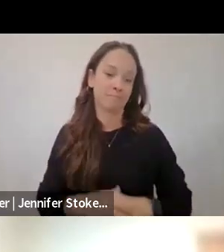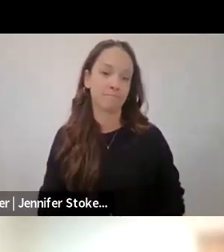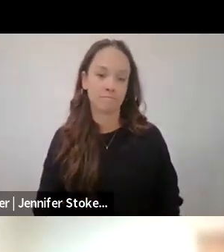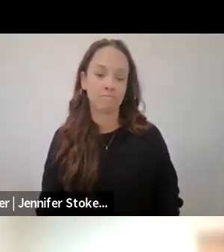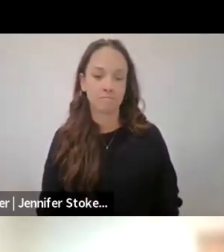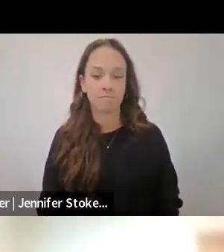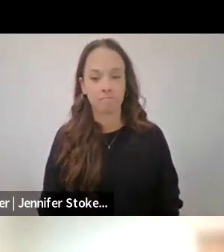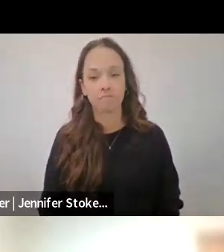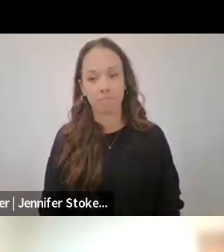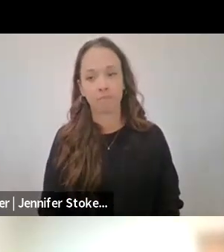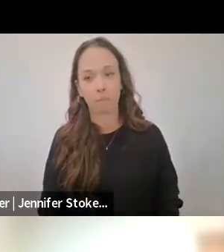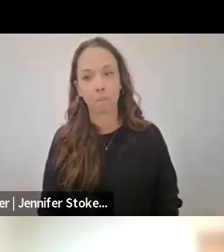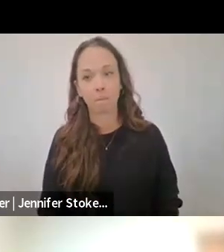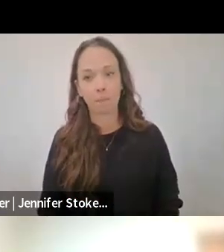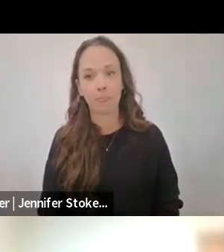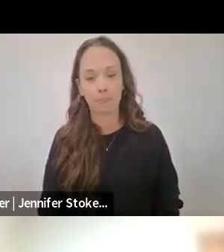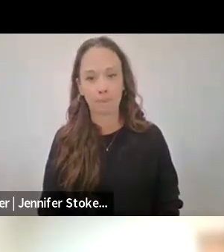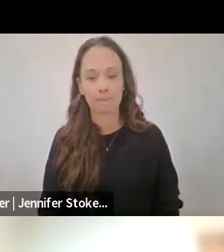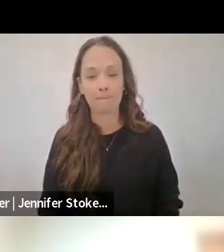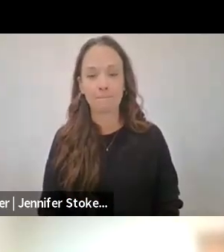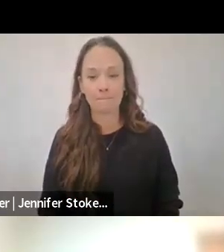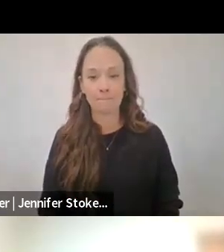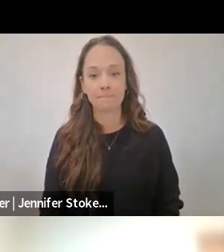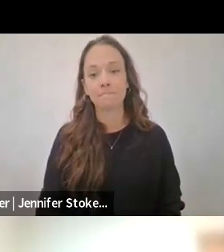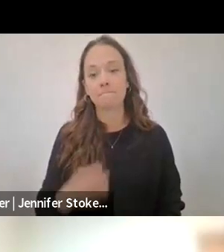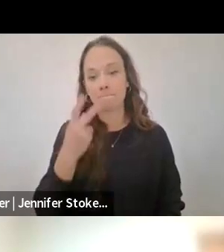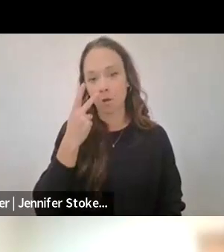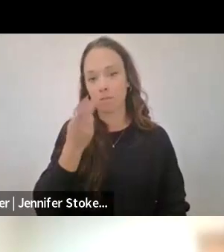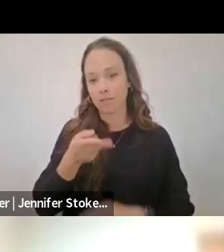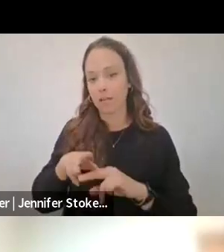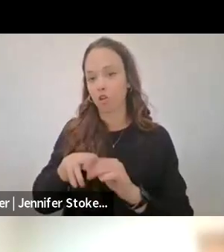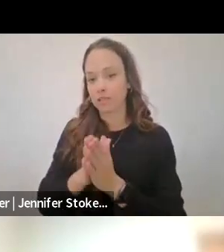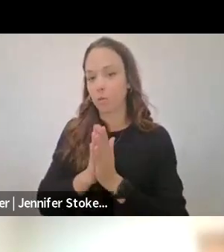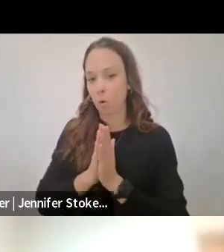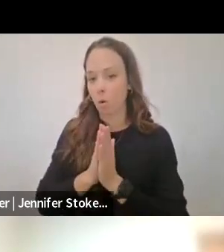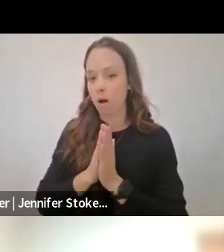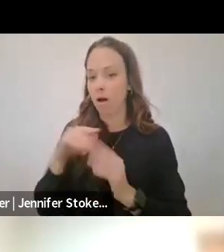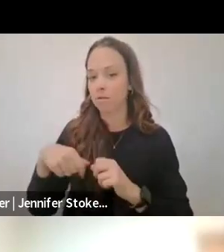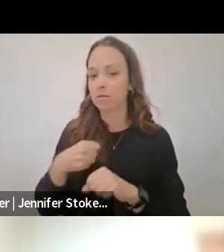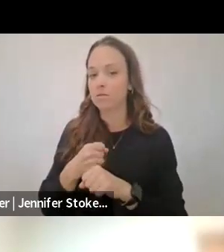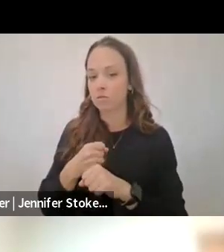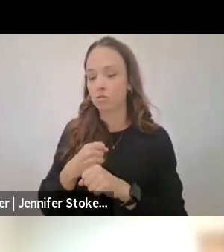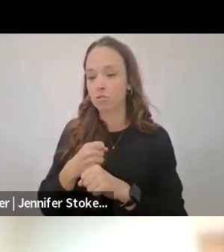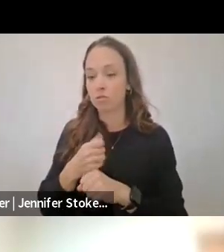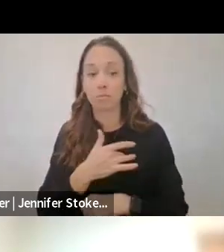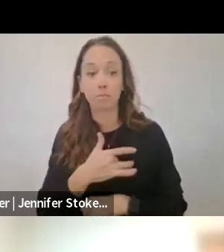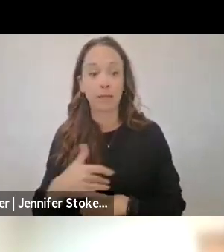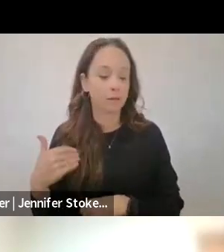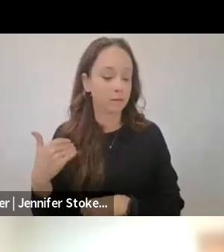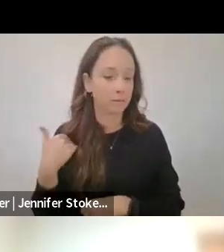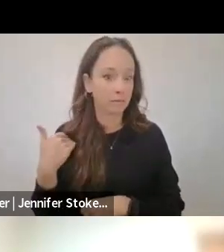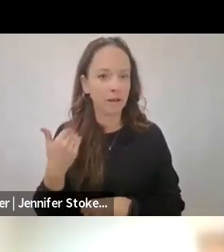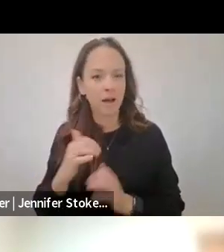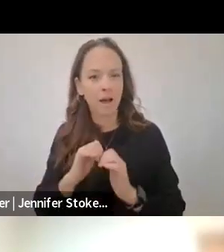anything. And like I said, we have seen an increase on this. I often get asked also, how